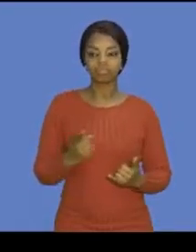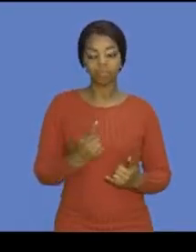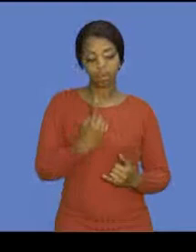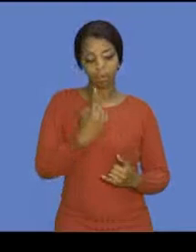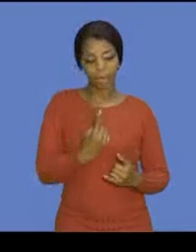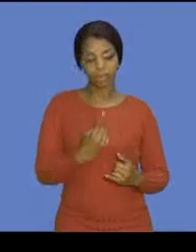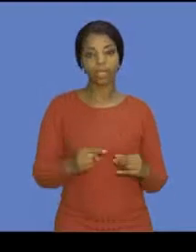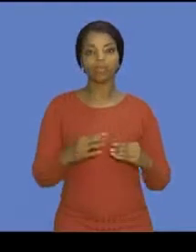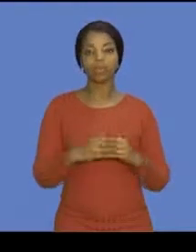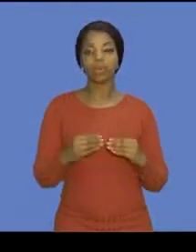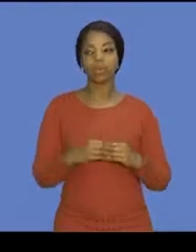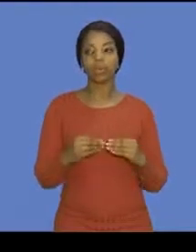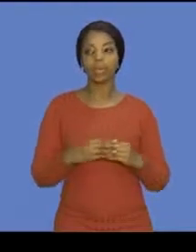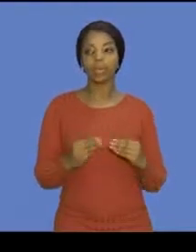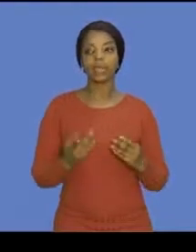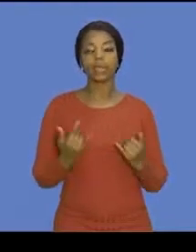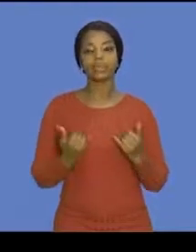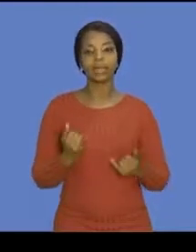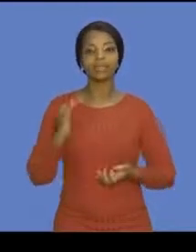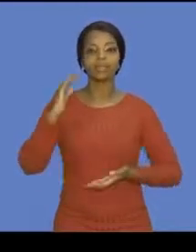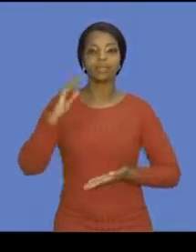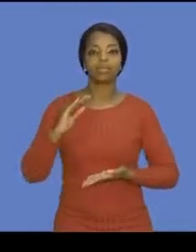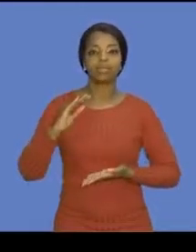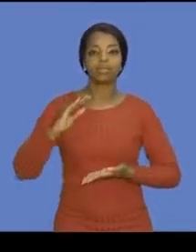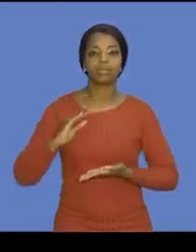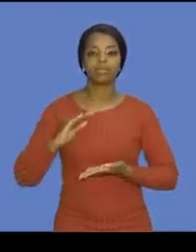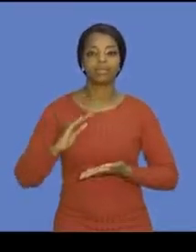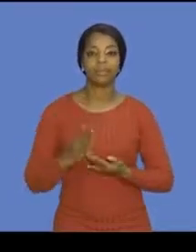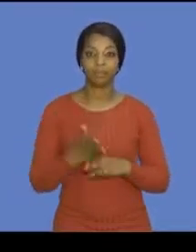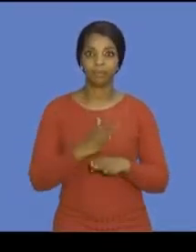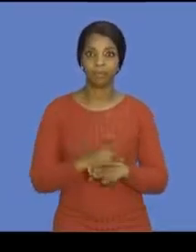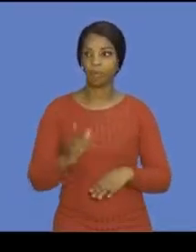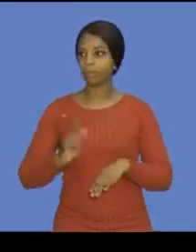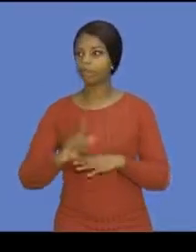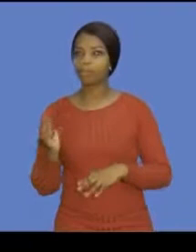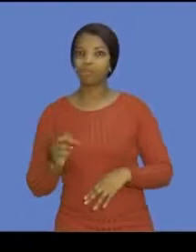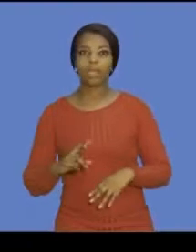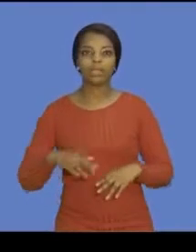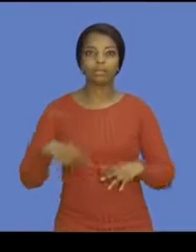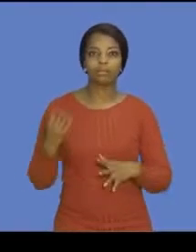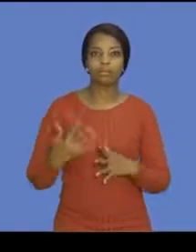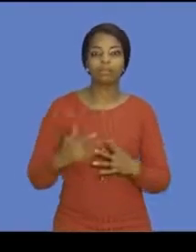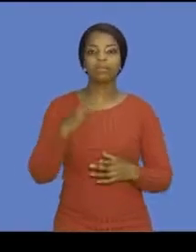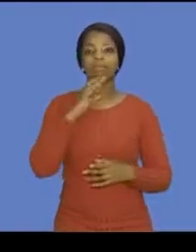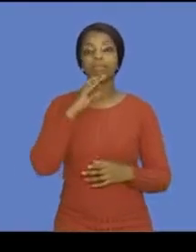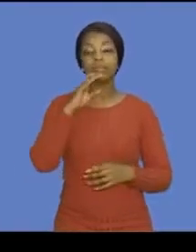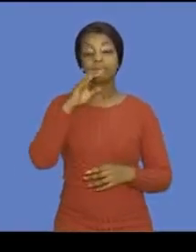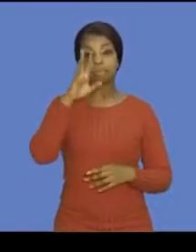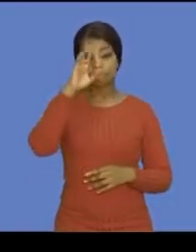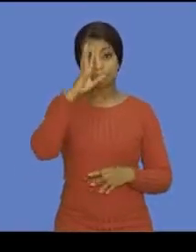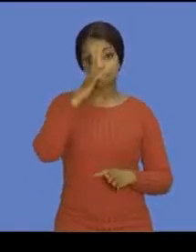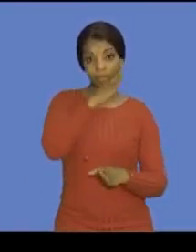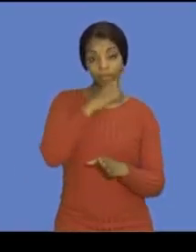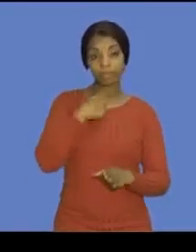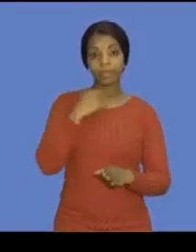of $1 in terms of rand is a bit decreasing. So remember what I said when we're talking about the more you